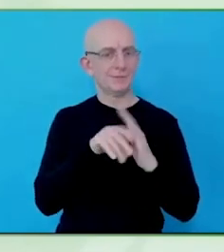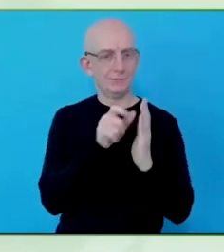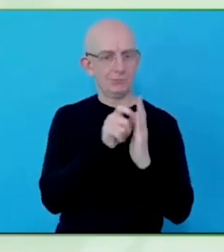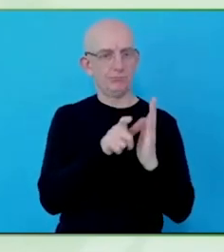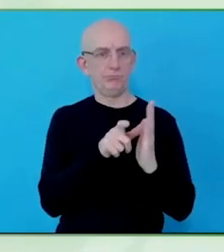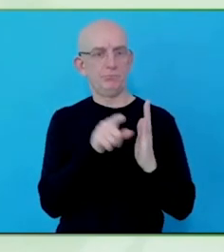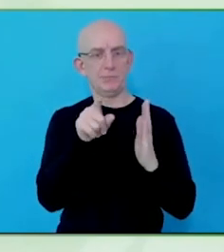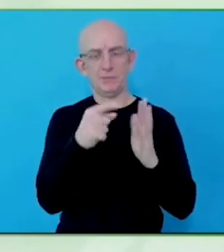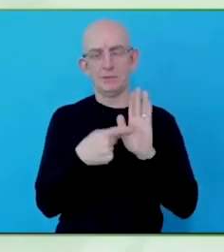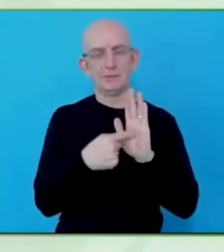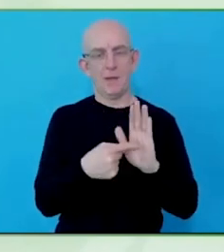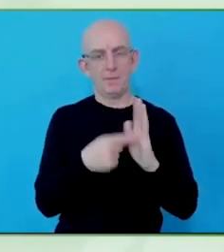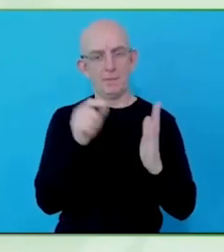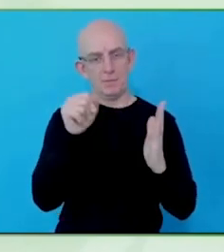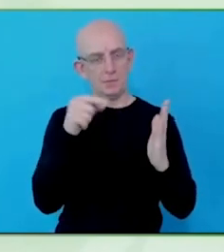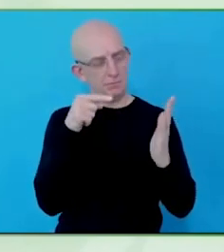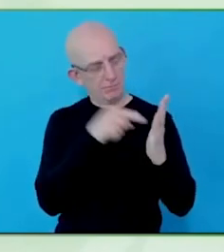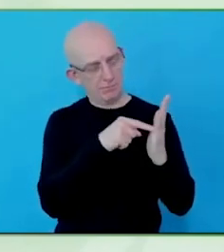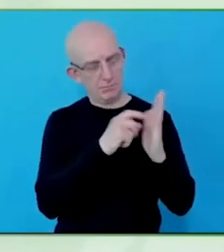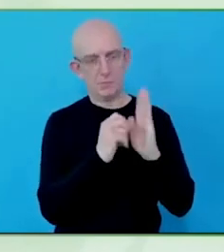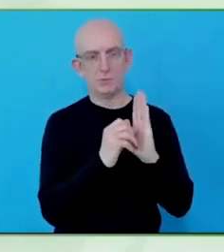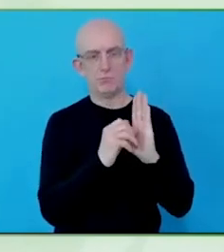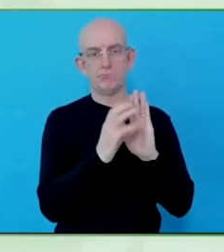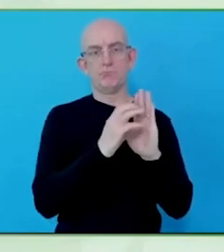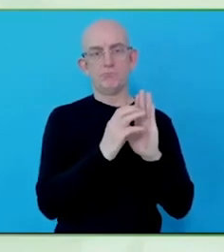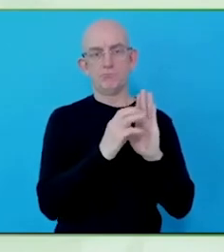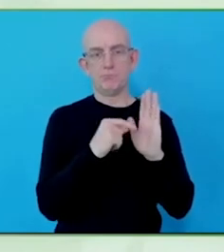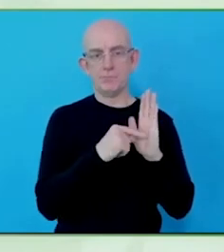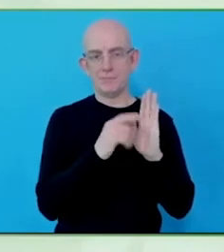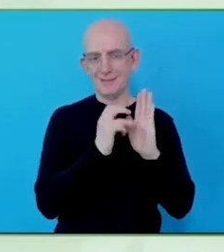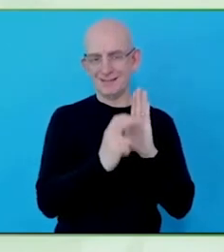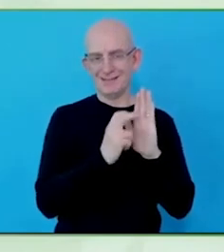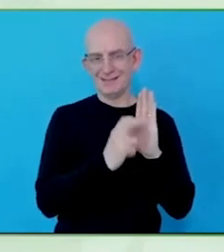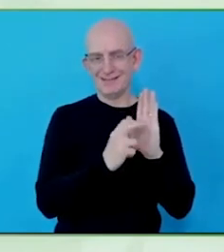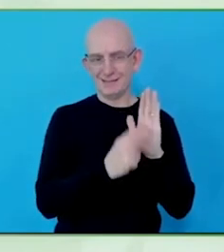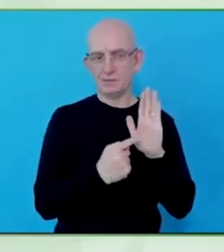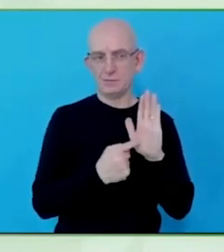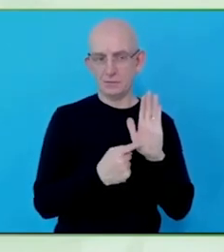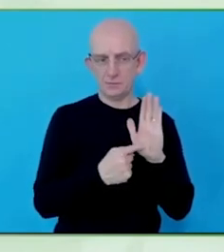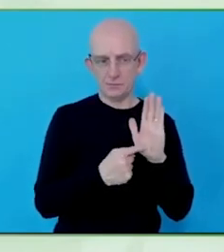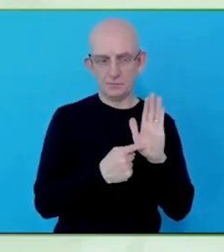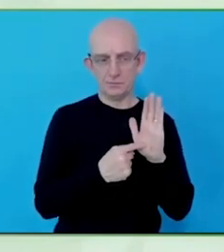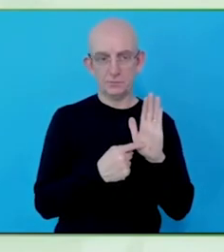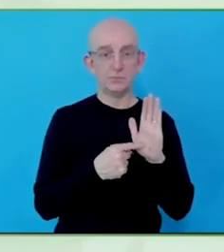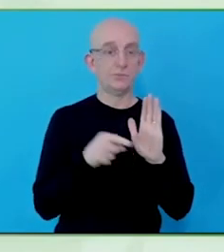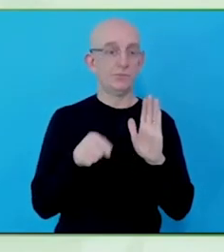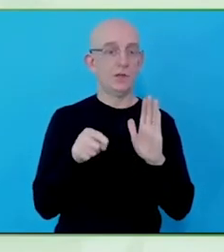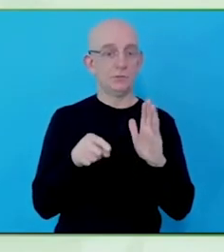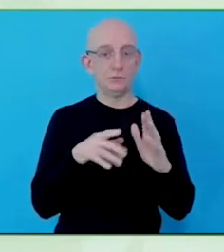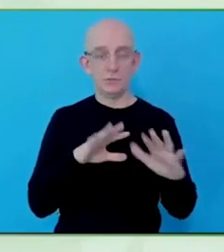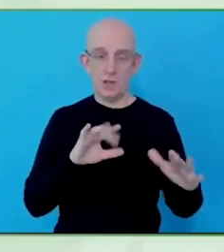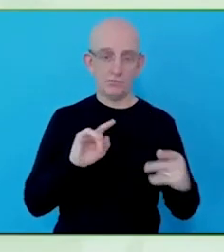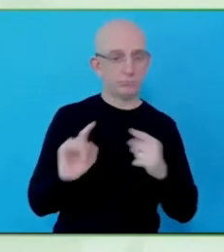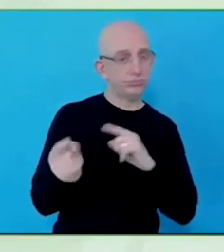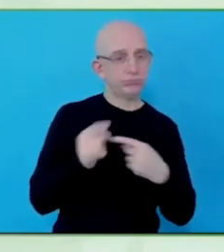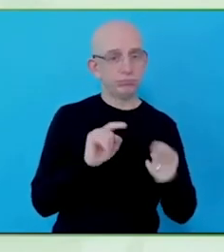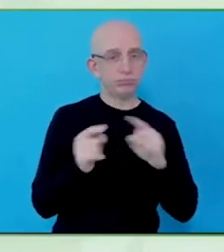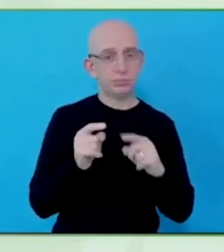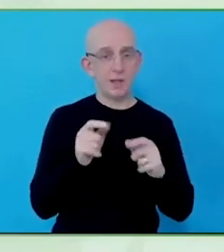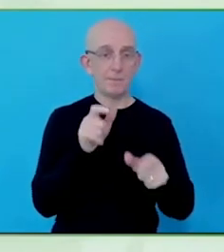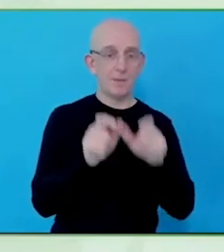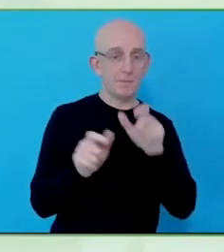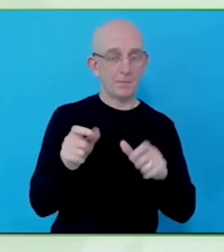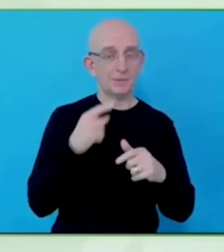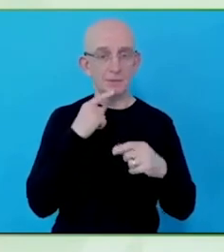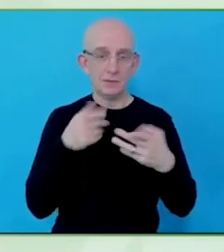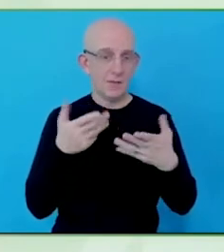already built into the smartphone. Putting it there, available on the page in front of the user, is in some